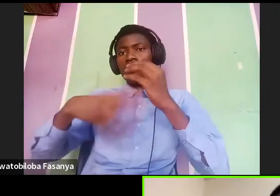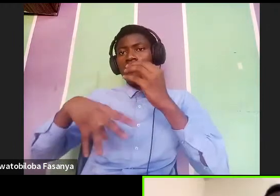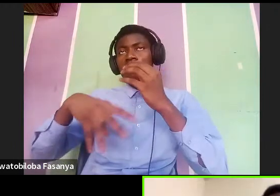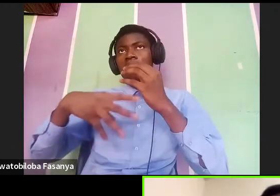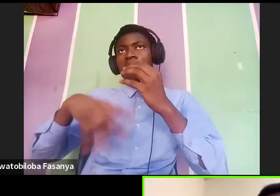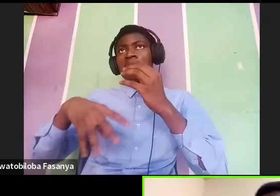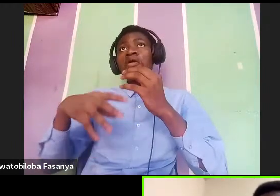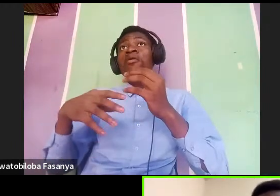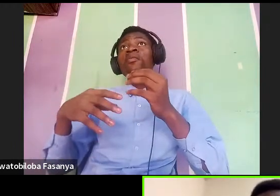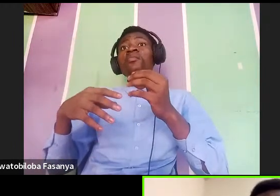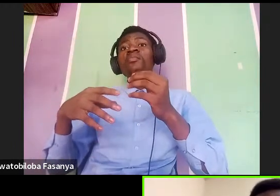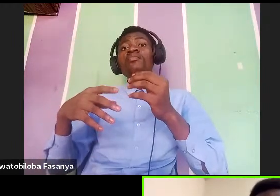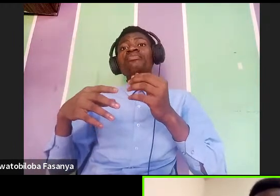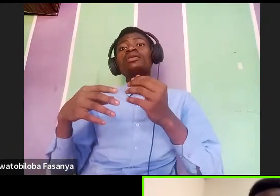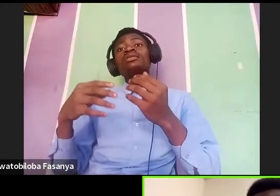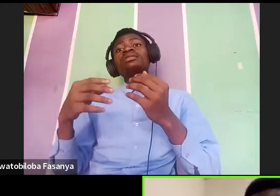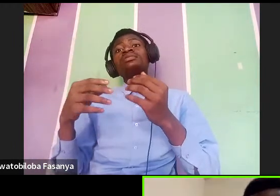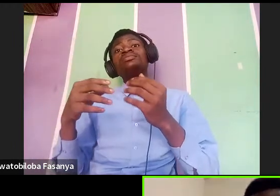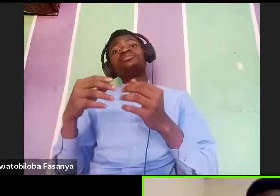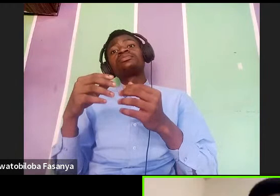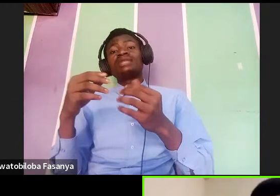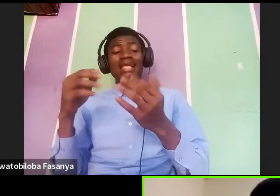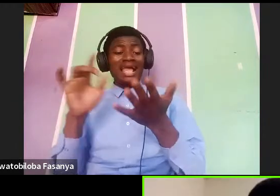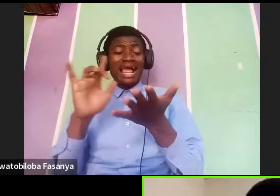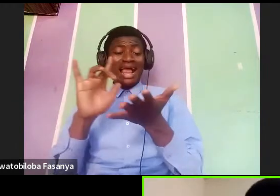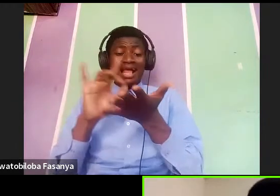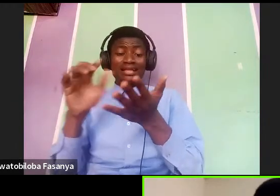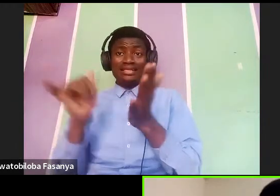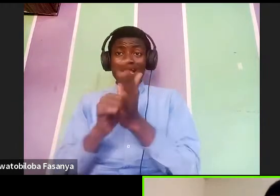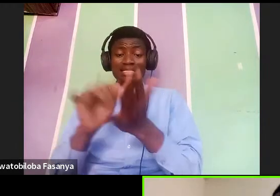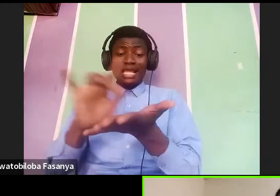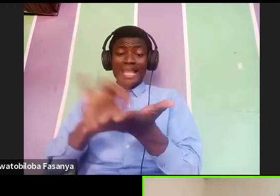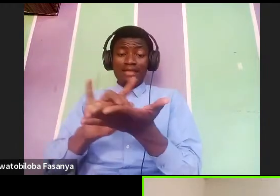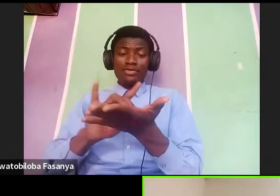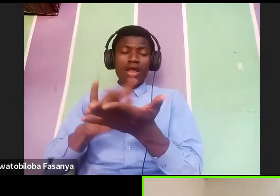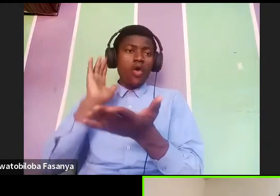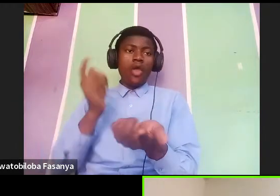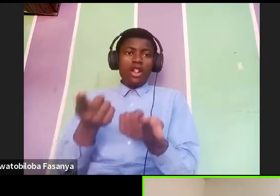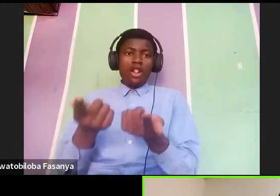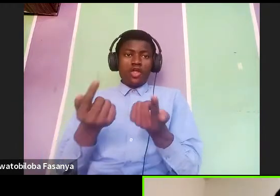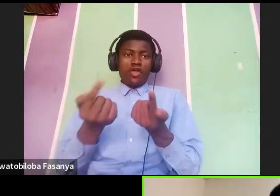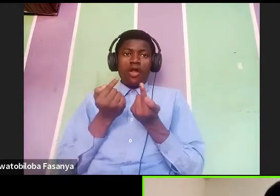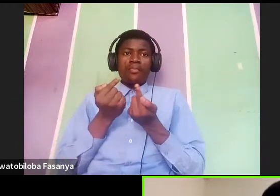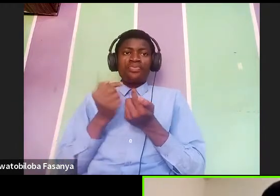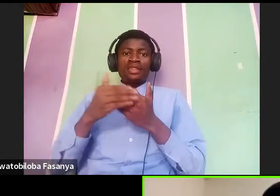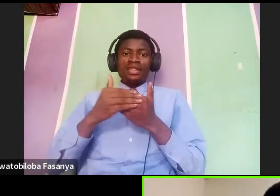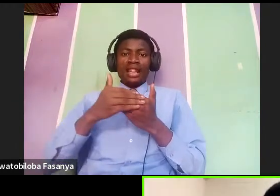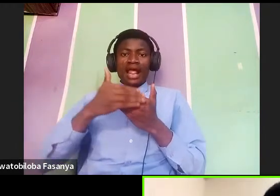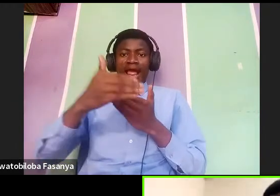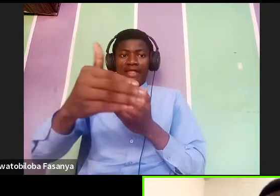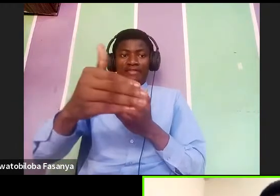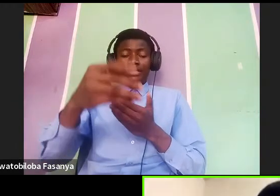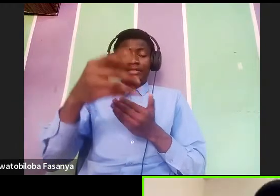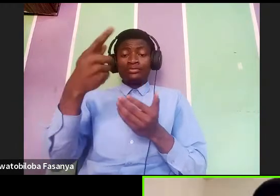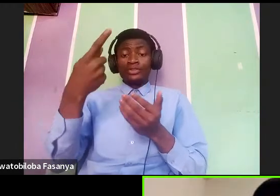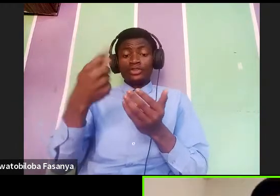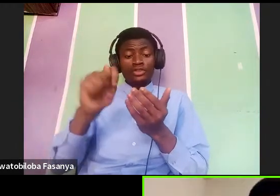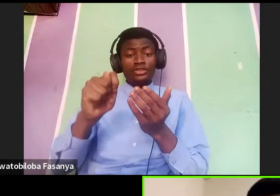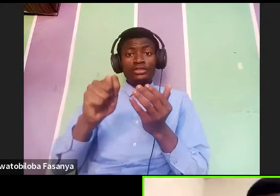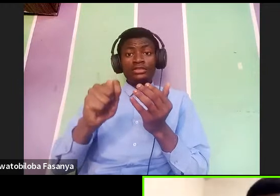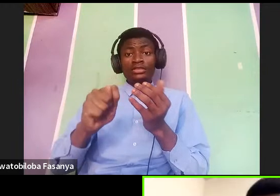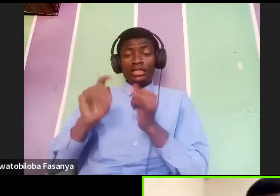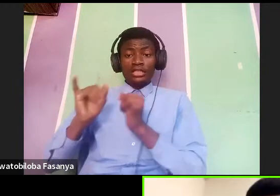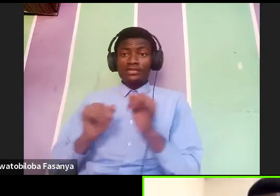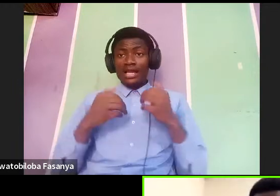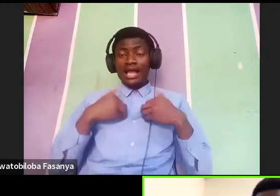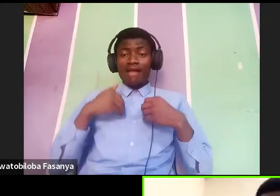come after the individual or the patient has been able to send in a stool sample, and you've sent that stool sample